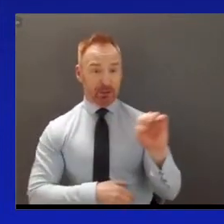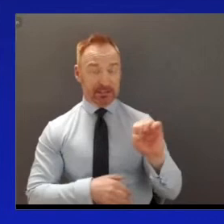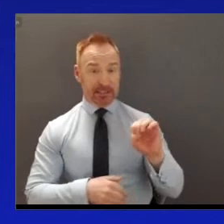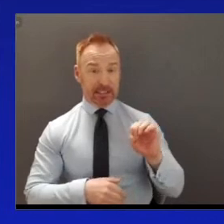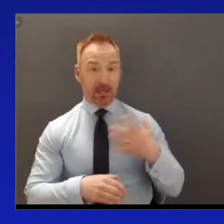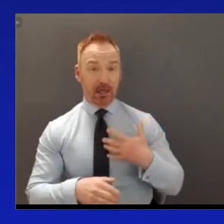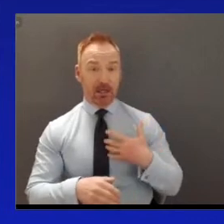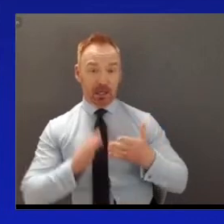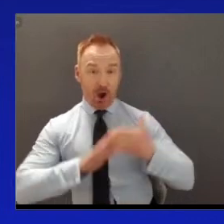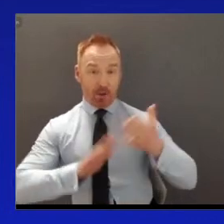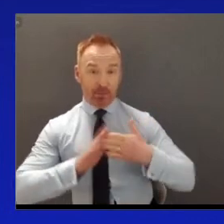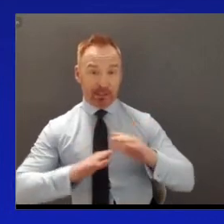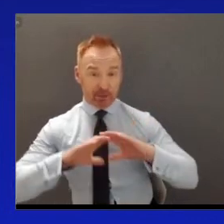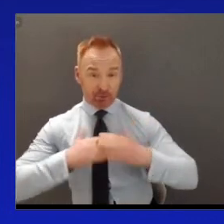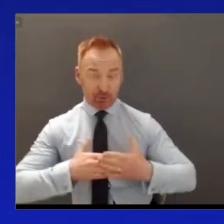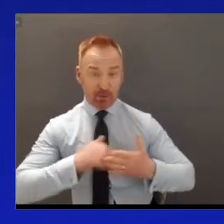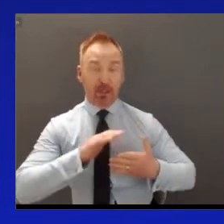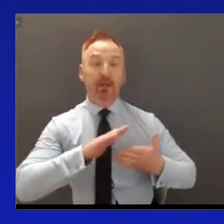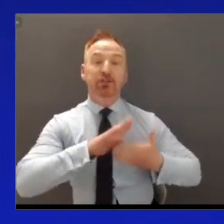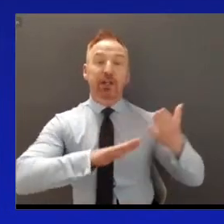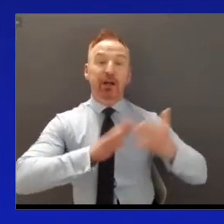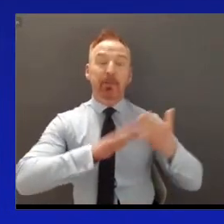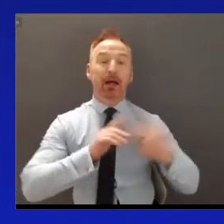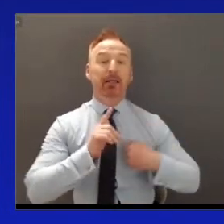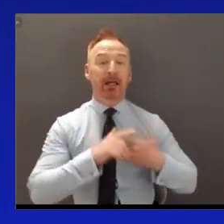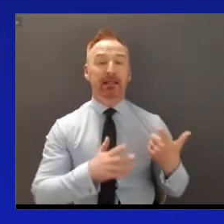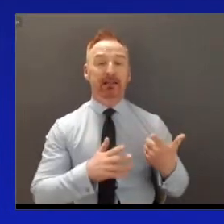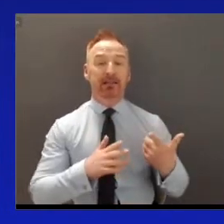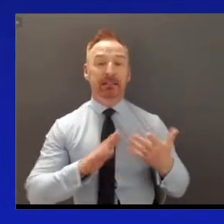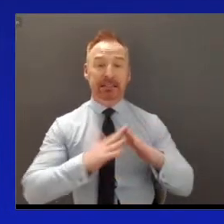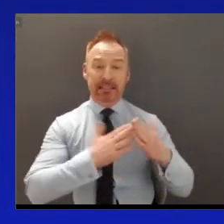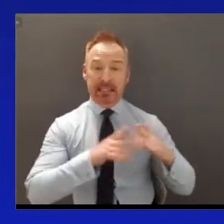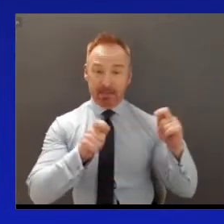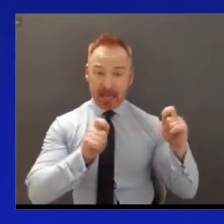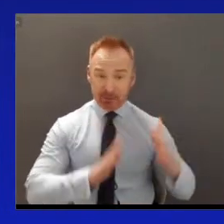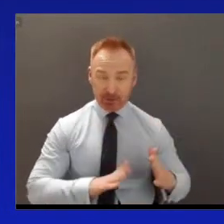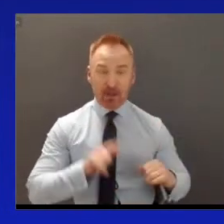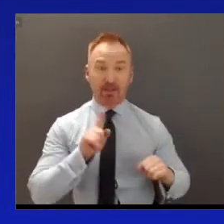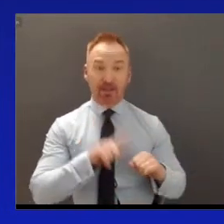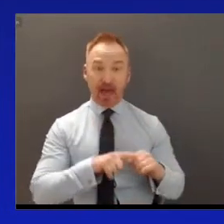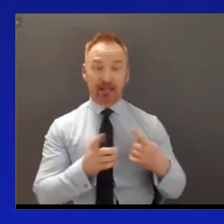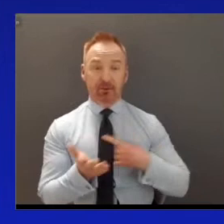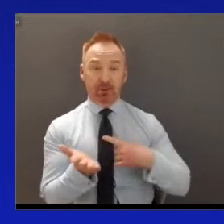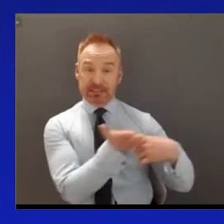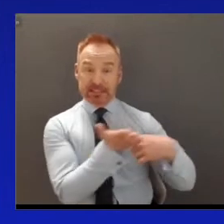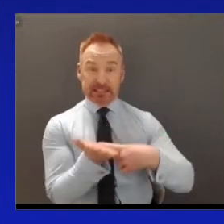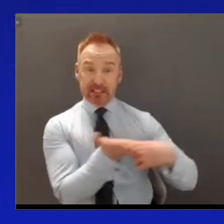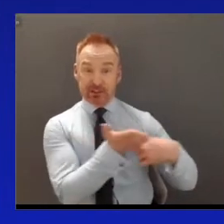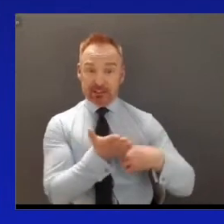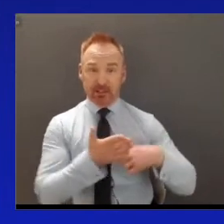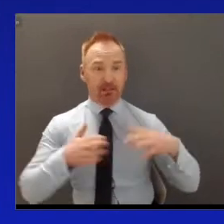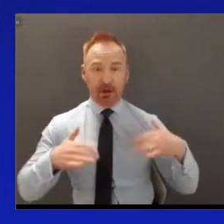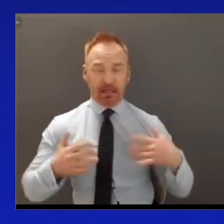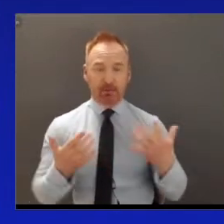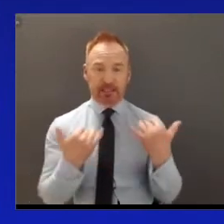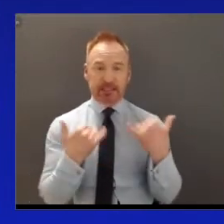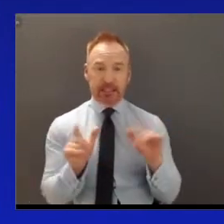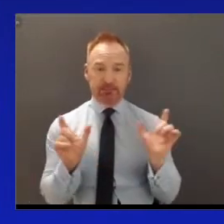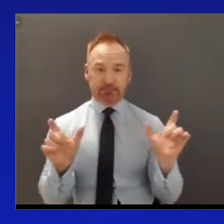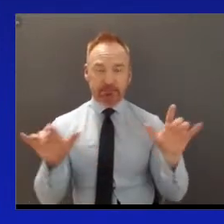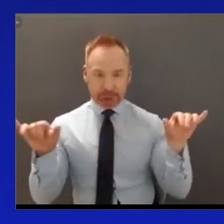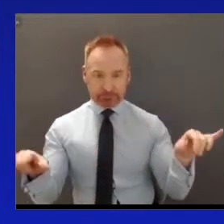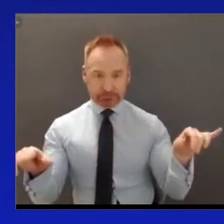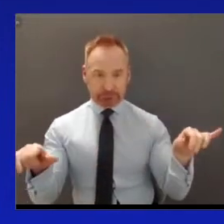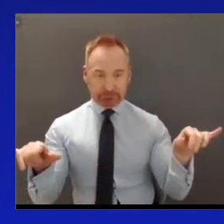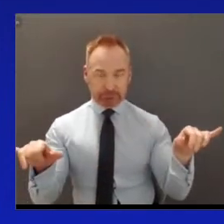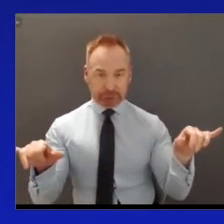by the city manager and all the departments. We haven't had that direct discussion because we're currently still in lockdown. We